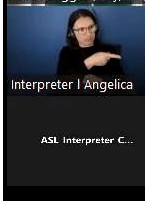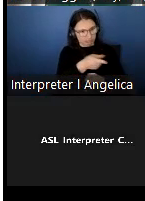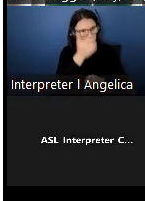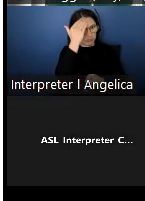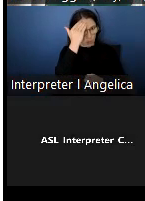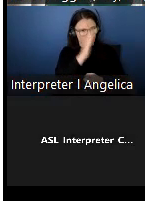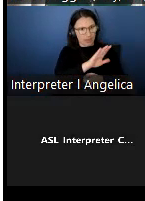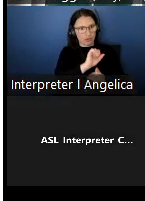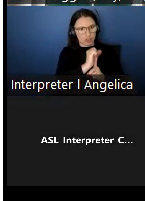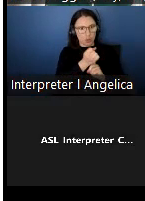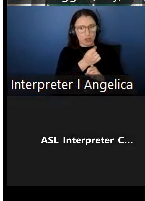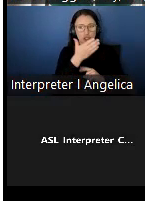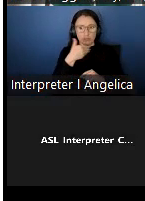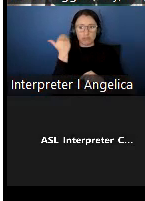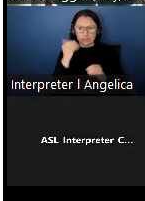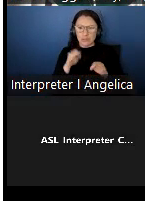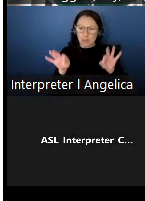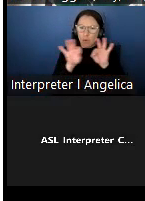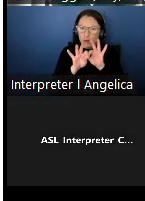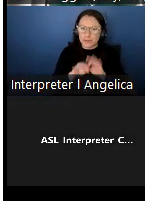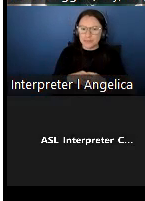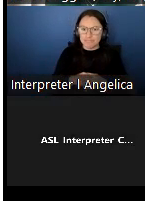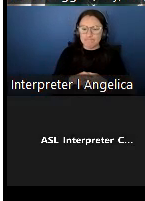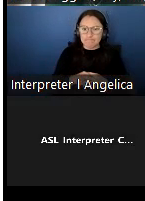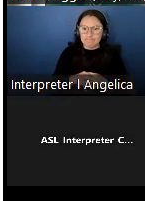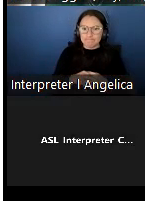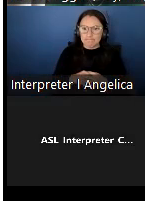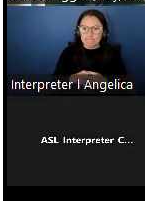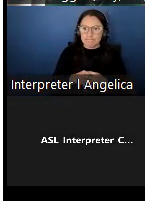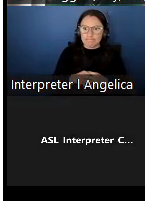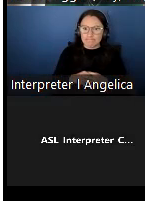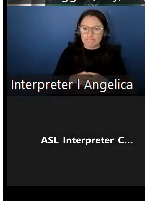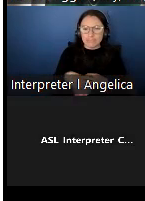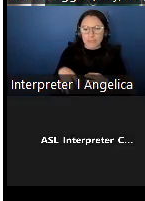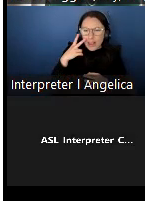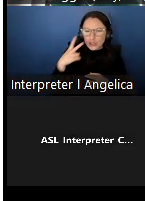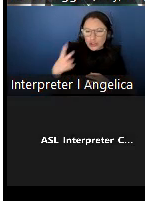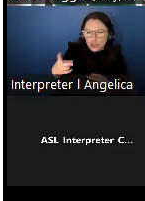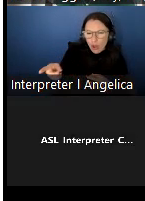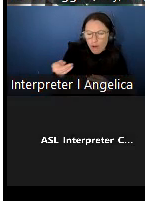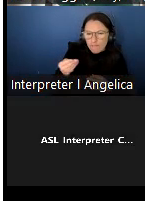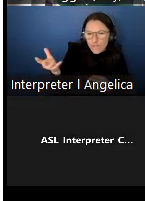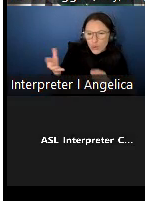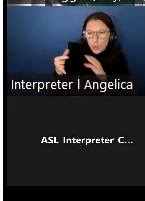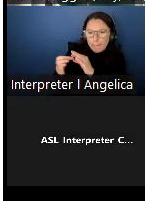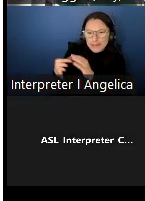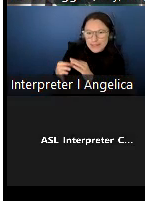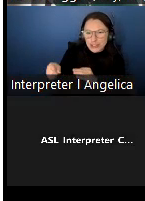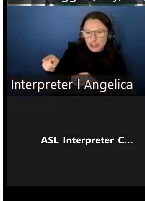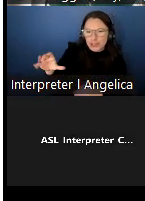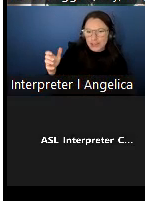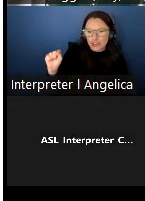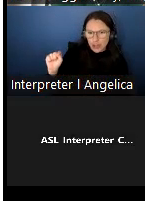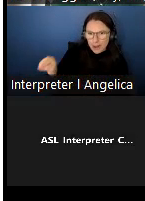best is always important. So I just want to address, I saw that we saw a few messages in the chat.